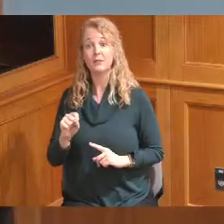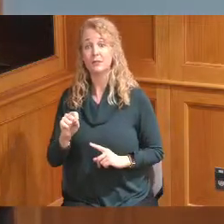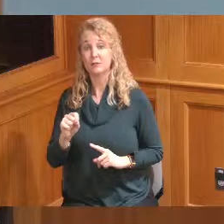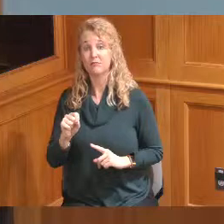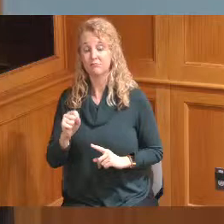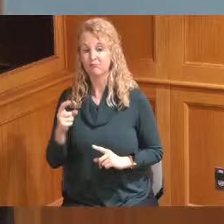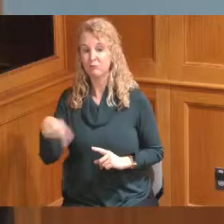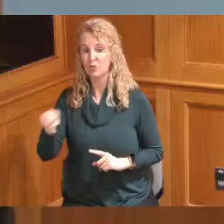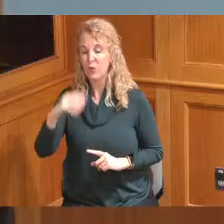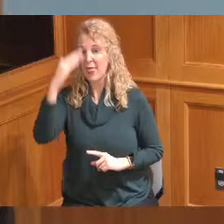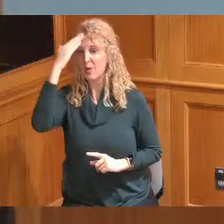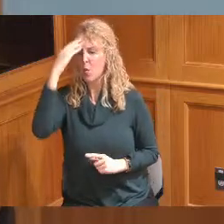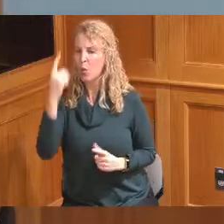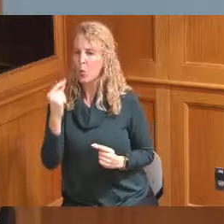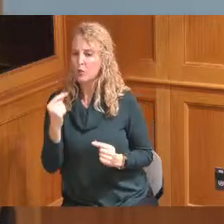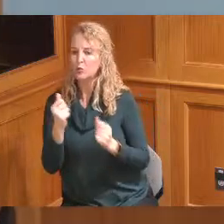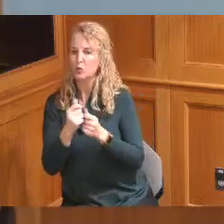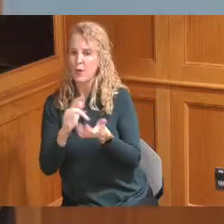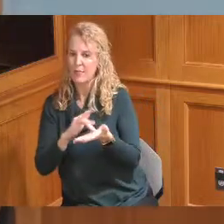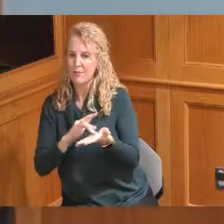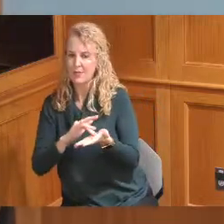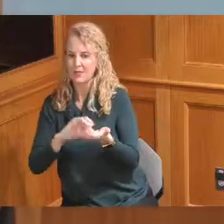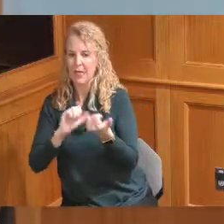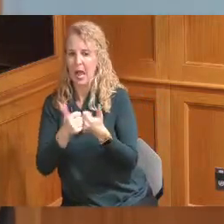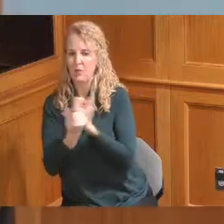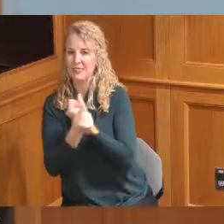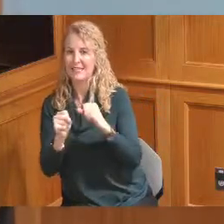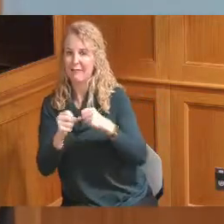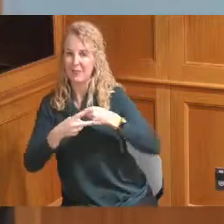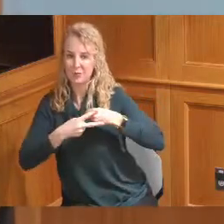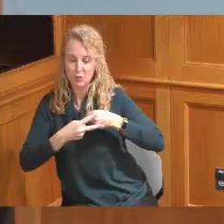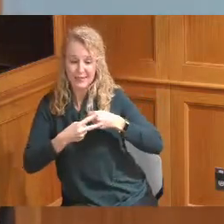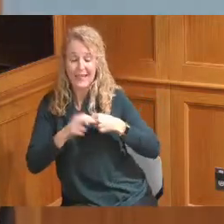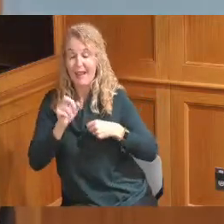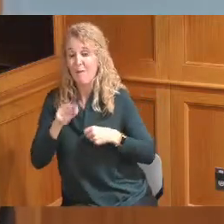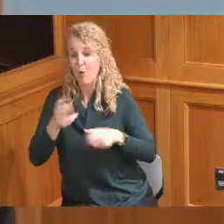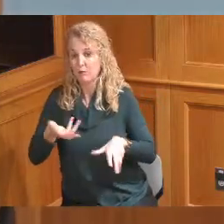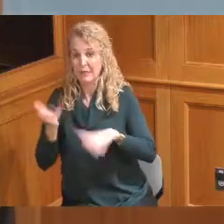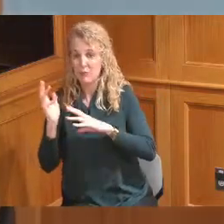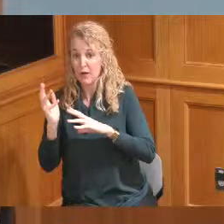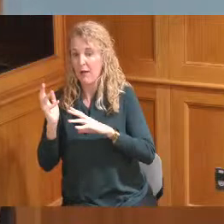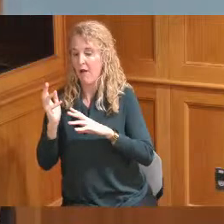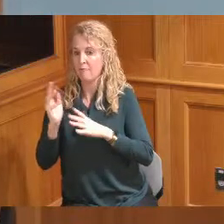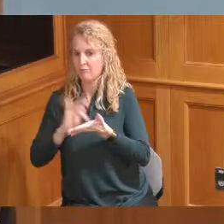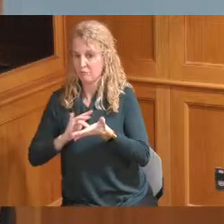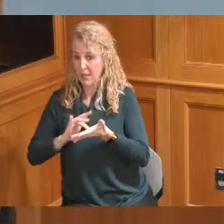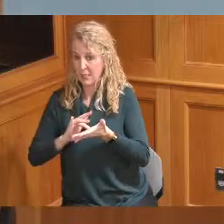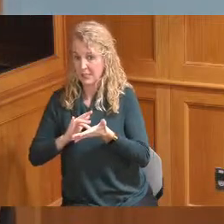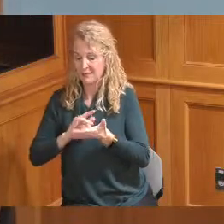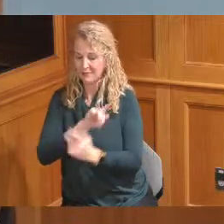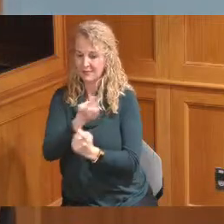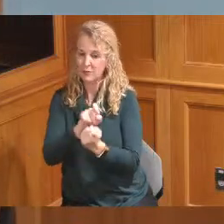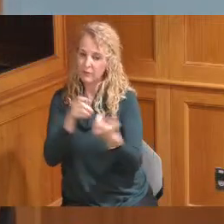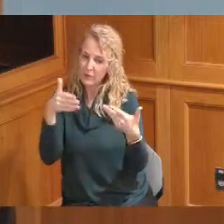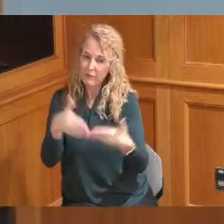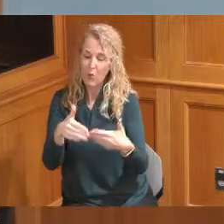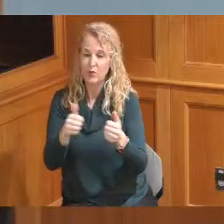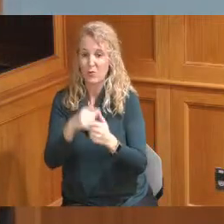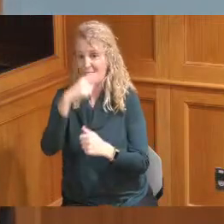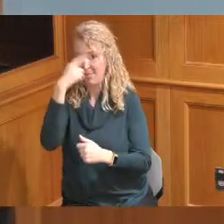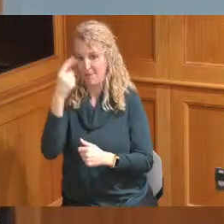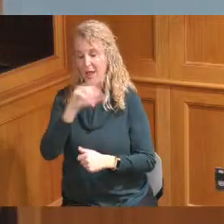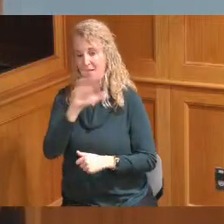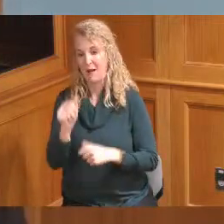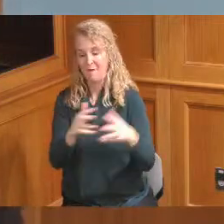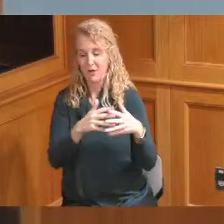proactive in procuring some of those disposal equipments. For the Black and African American community, we will organize, as we have